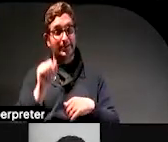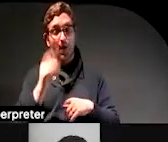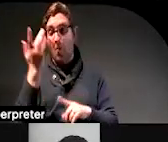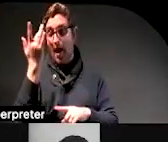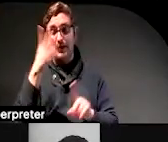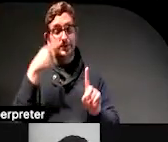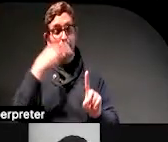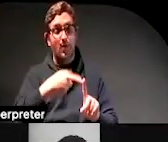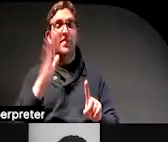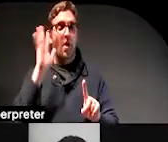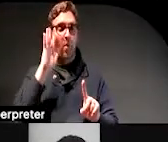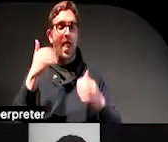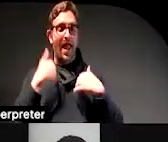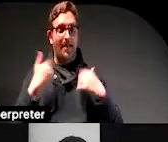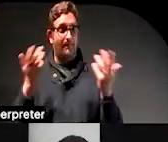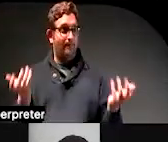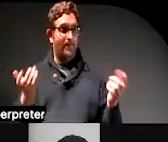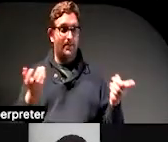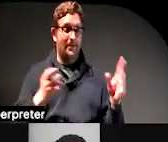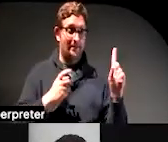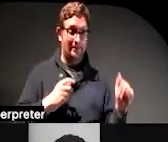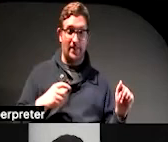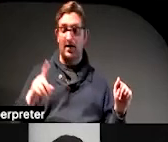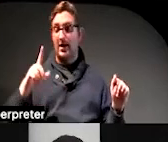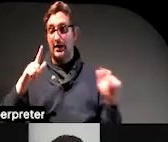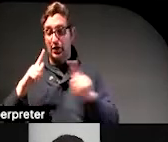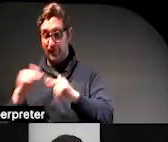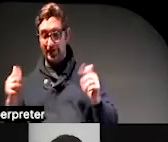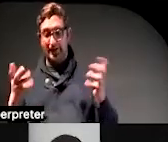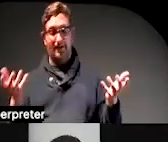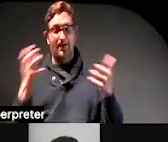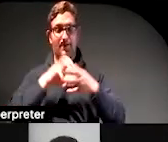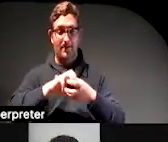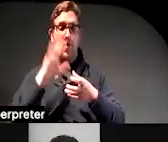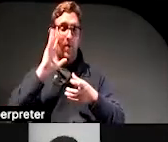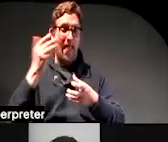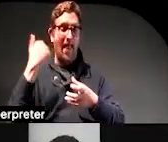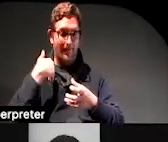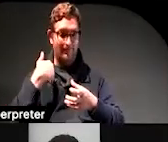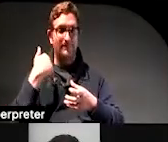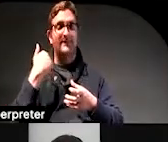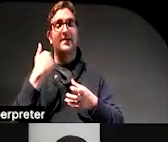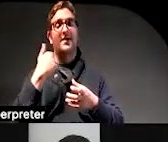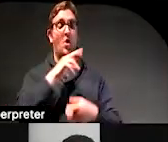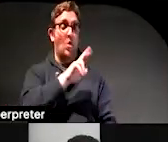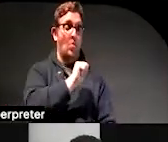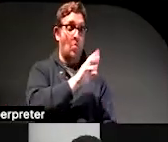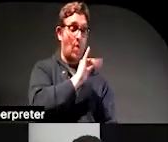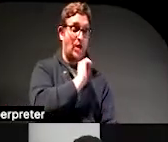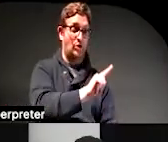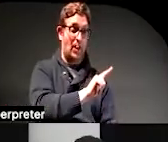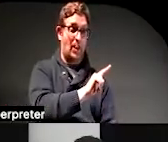an intersectionality of a student who is racially and ethnically diverse and also has